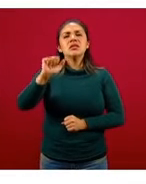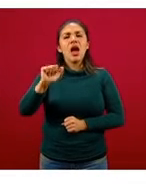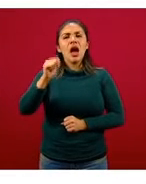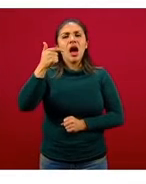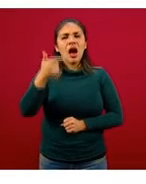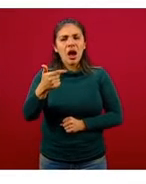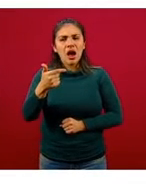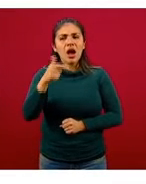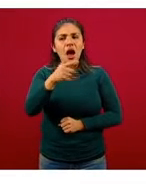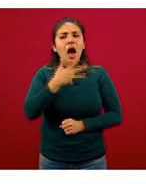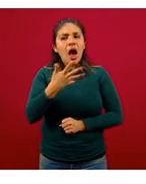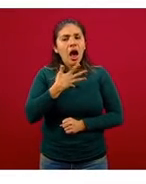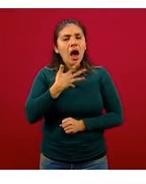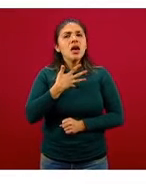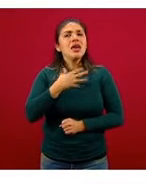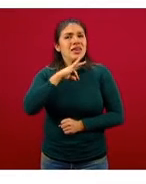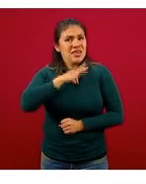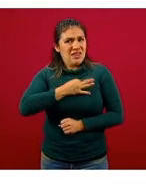We are